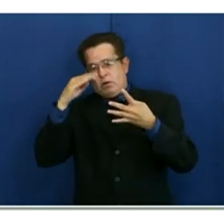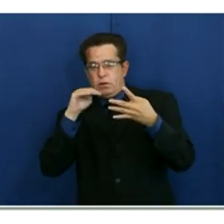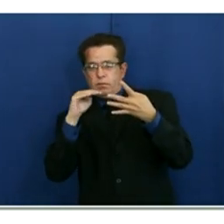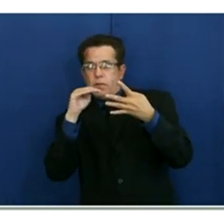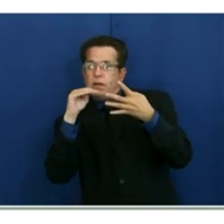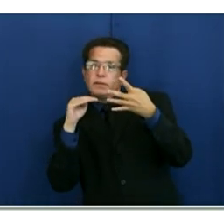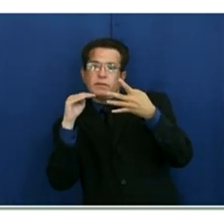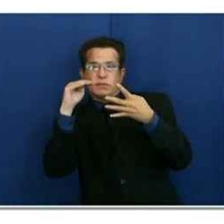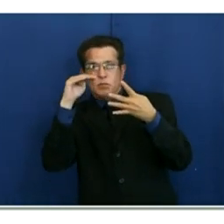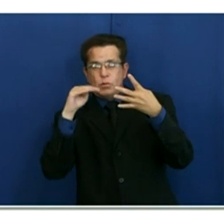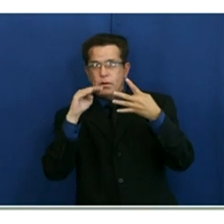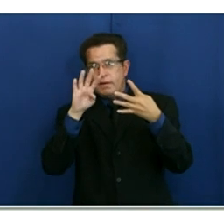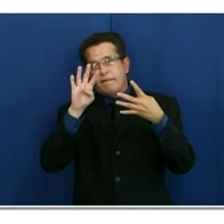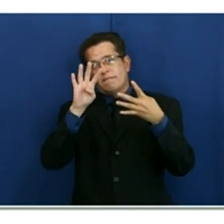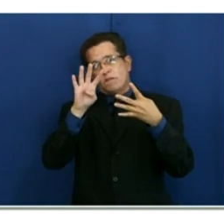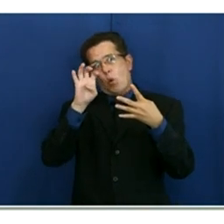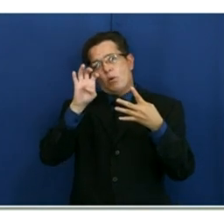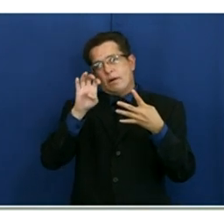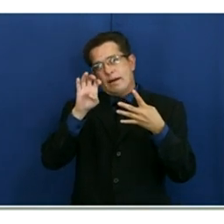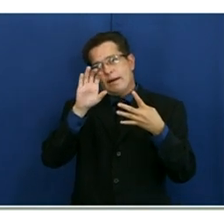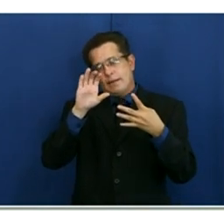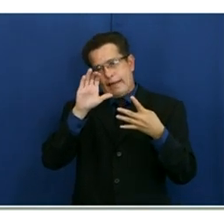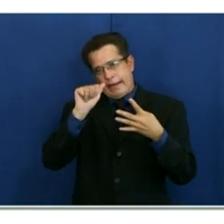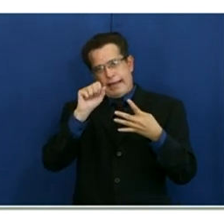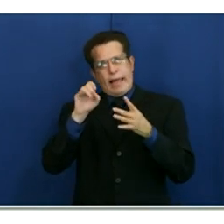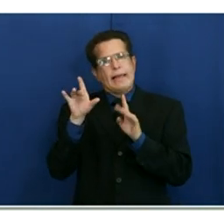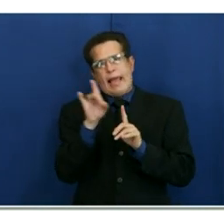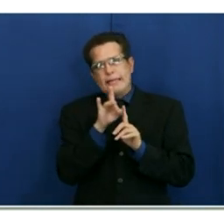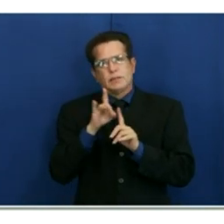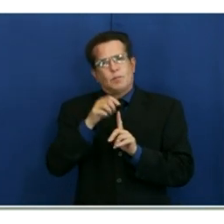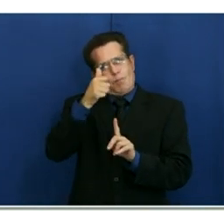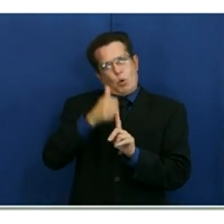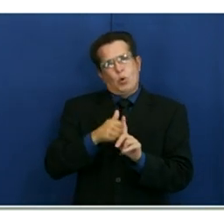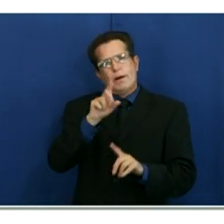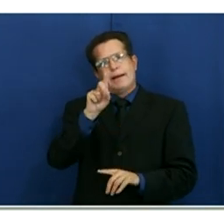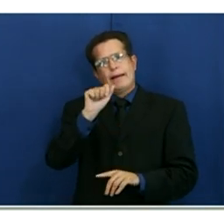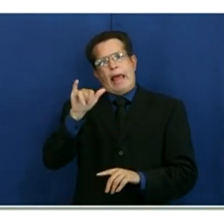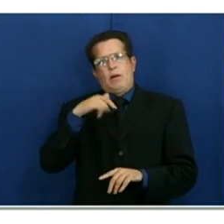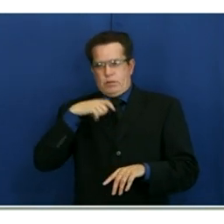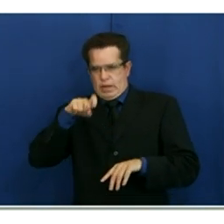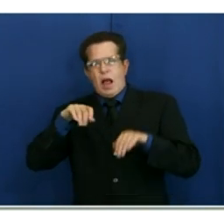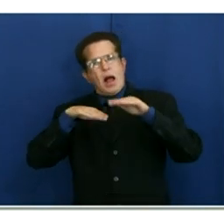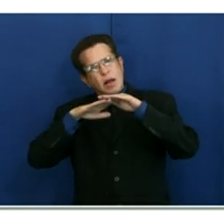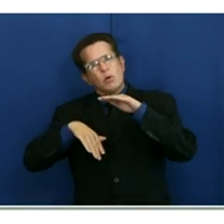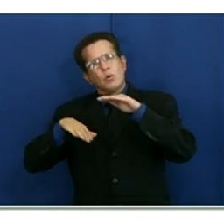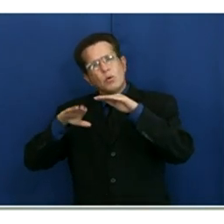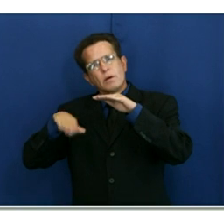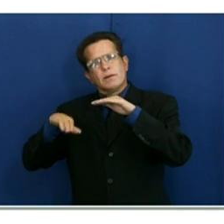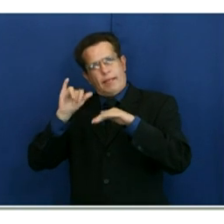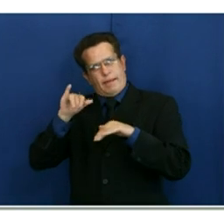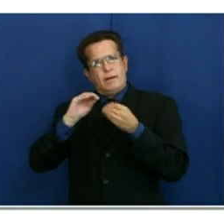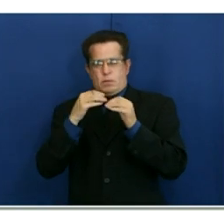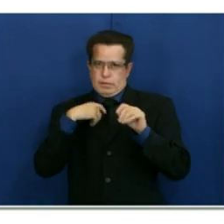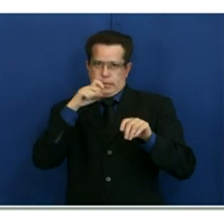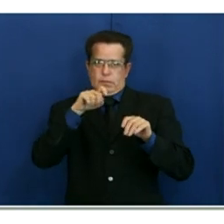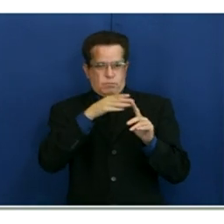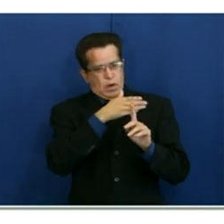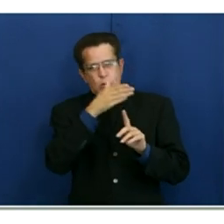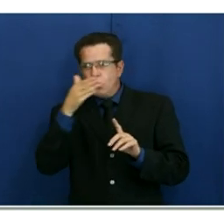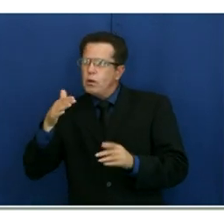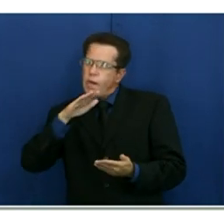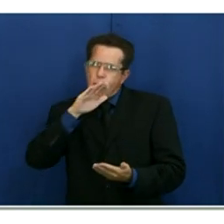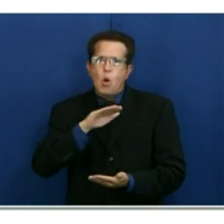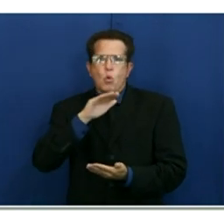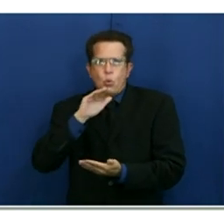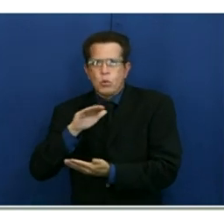just below 400 cases a day in some cases, but we need those numbers to consistently be much